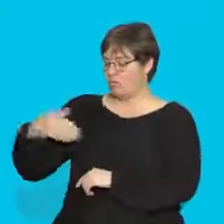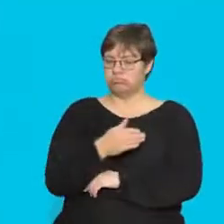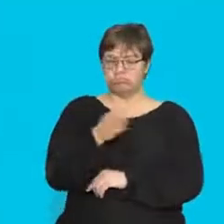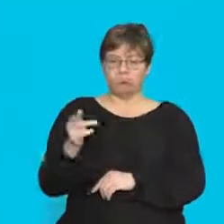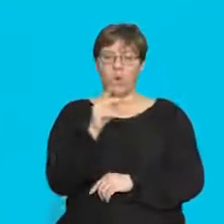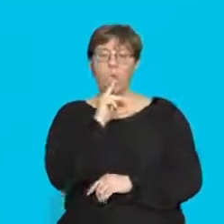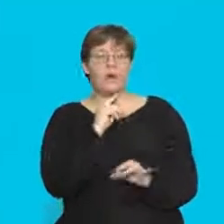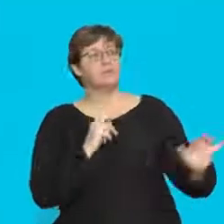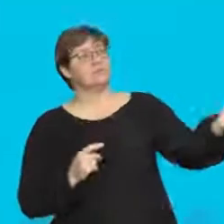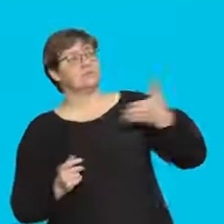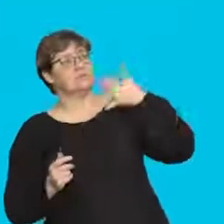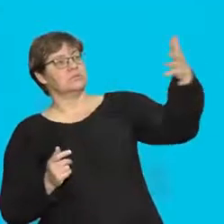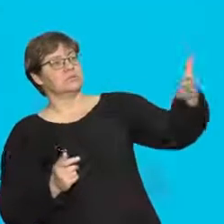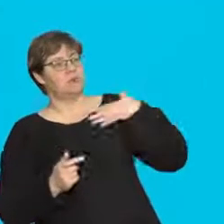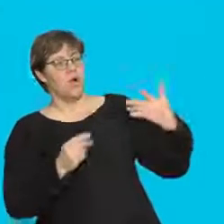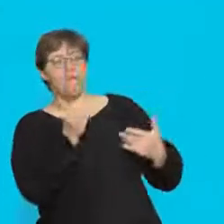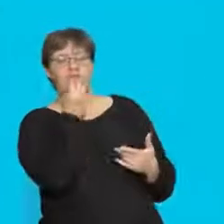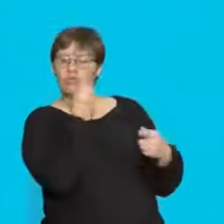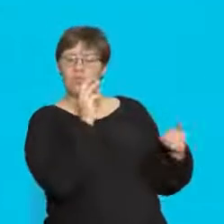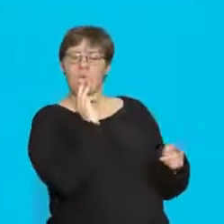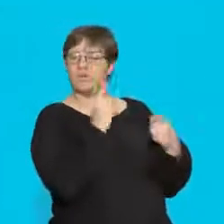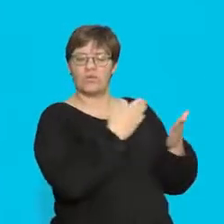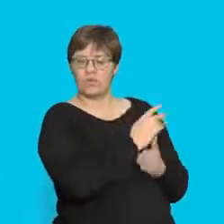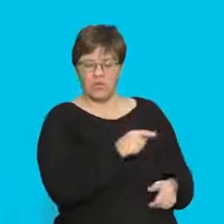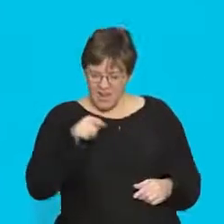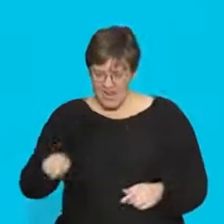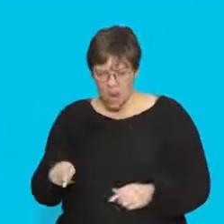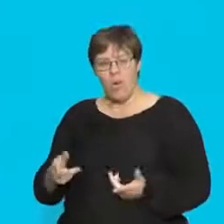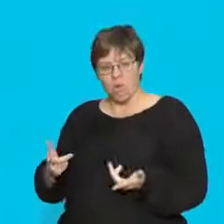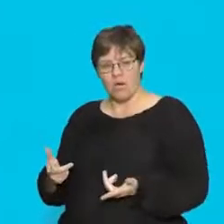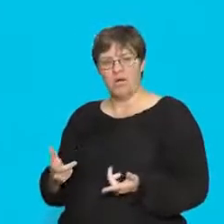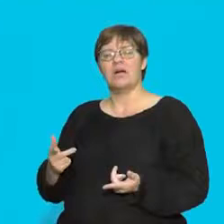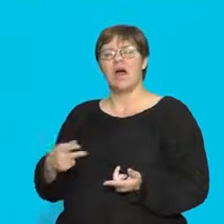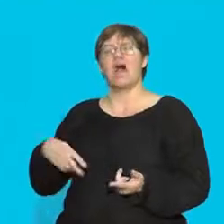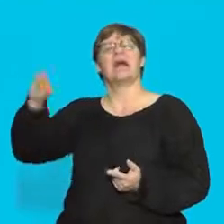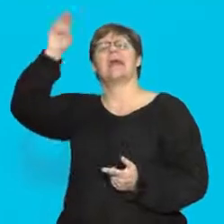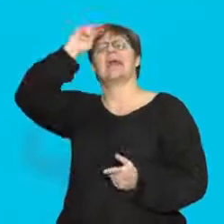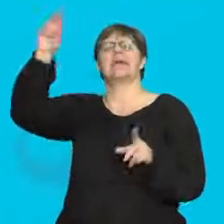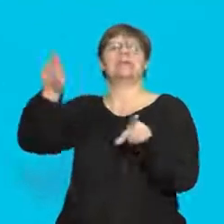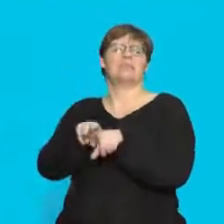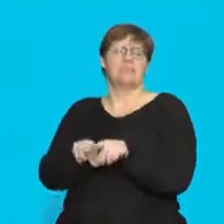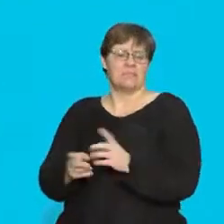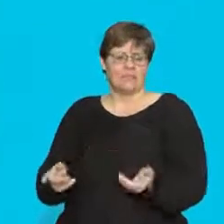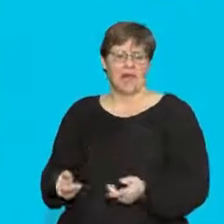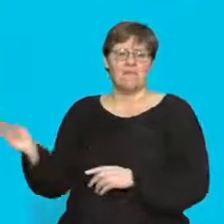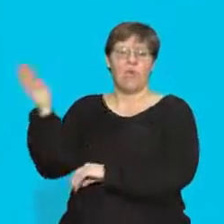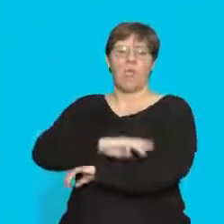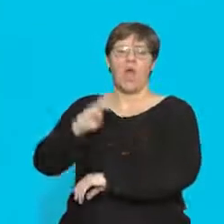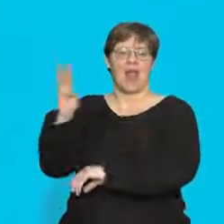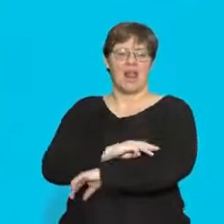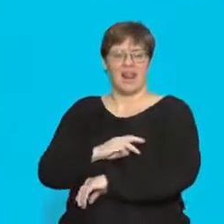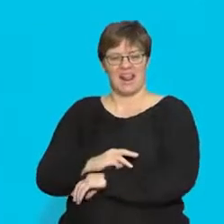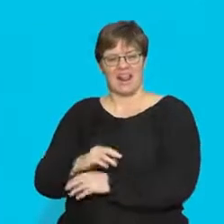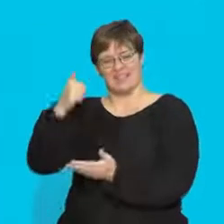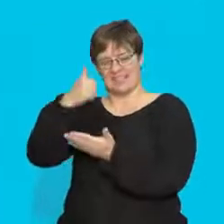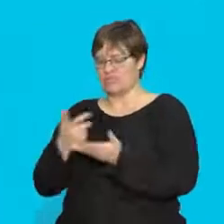the tide to bring in new organisms. The barnacle is the king. It's